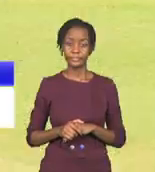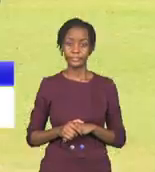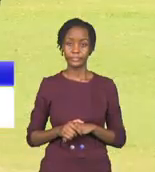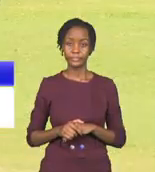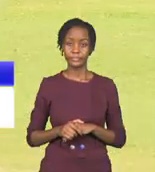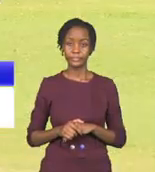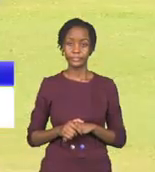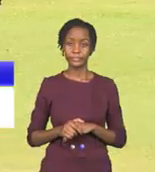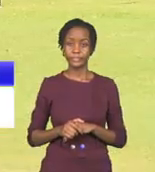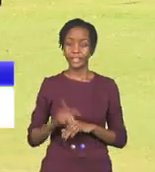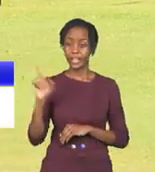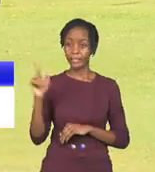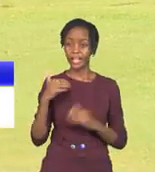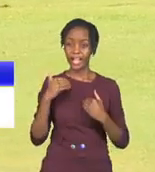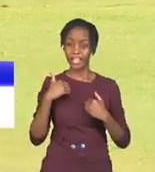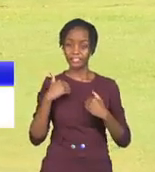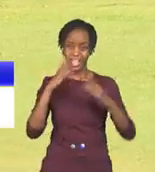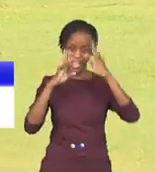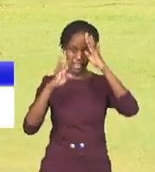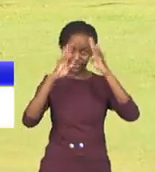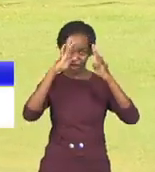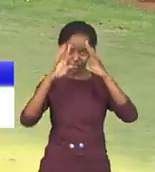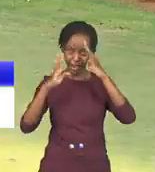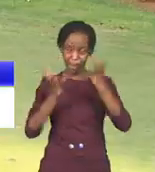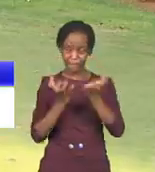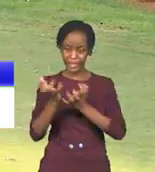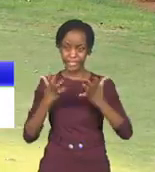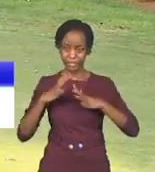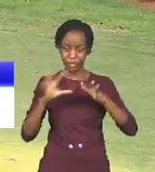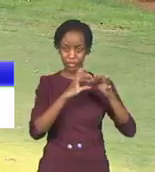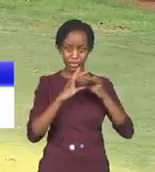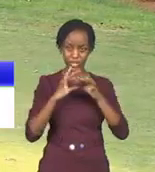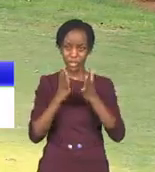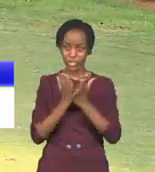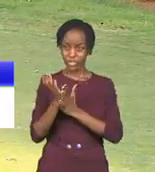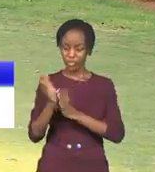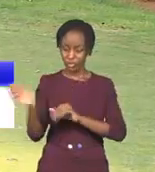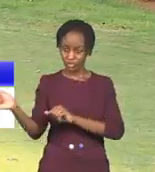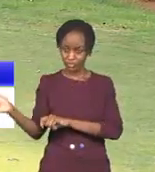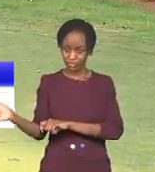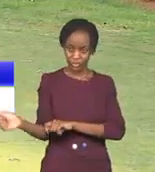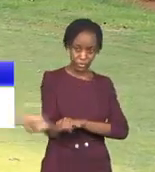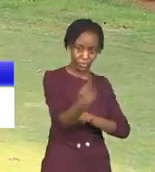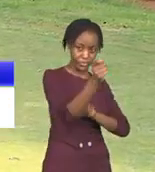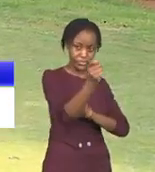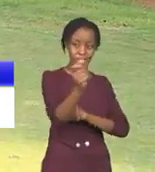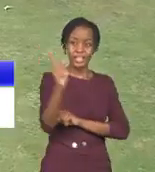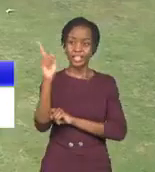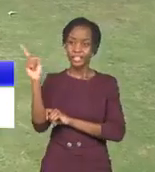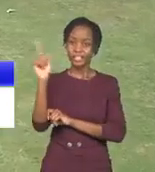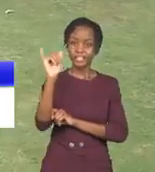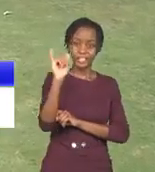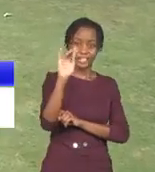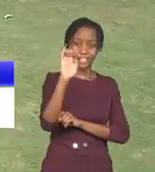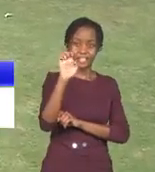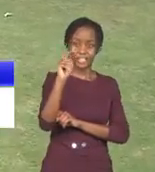Strutting ahead are innovative entrepreneurs brought together through golf. The Young Entrepreneurs Network Africa is a program aiming to bring